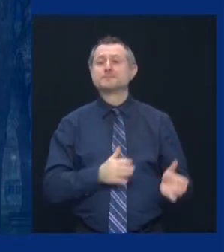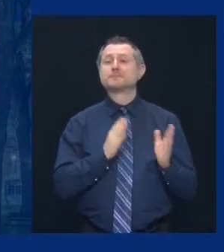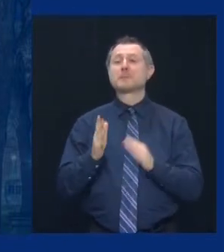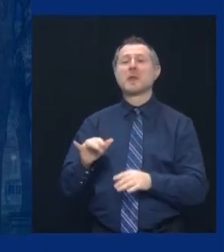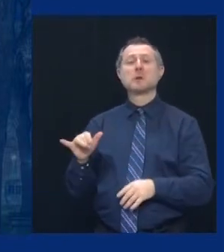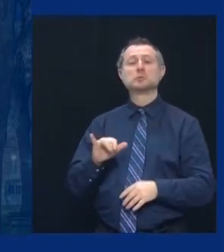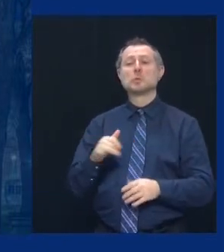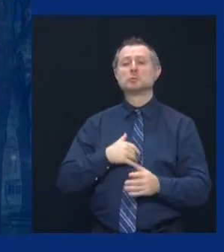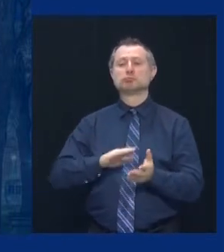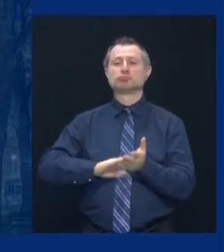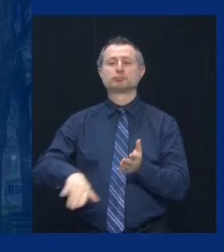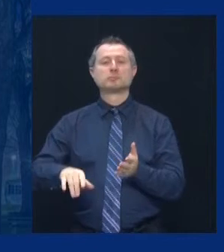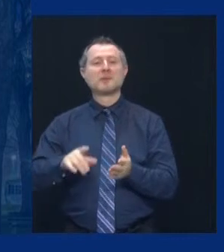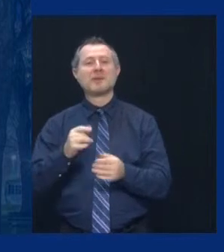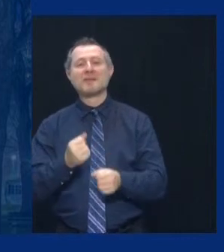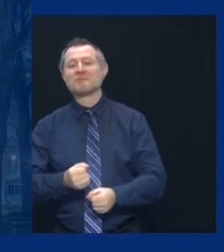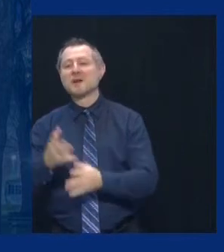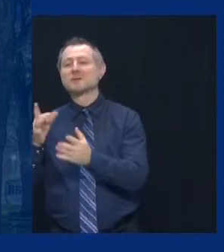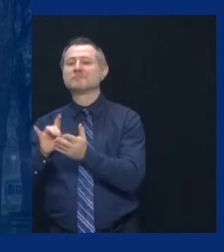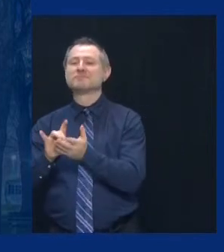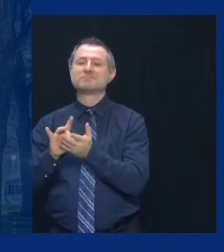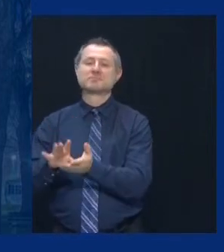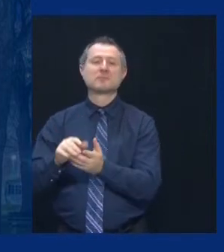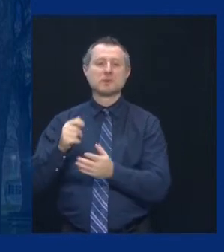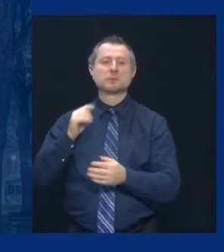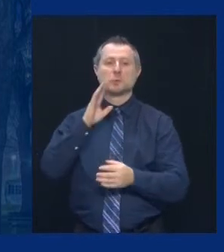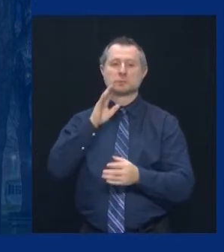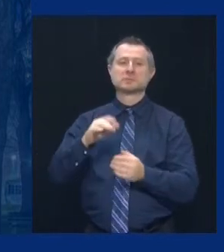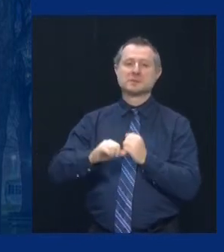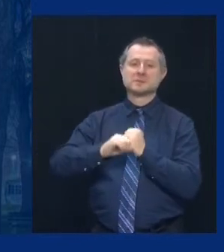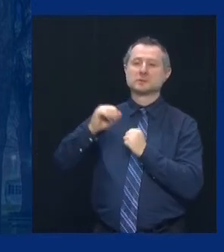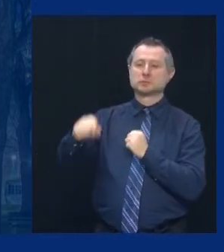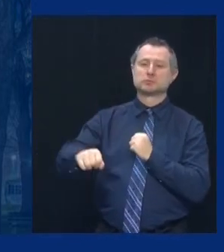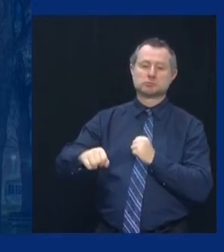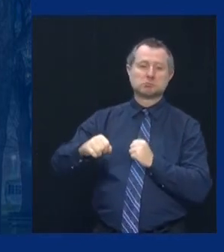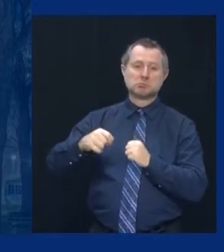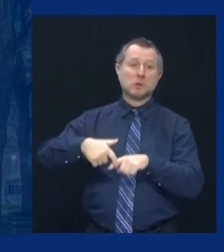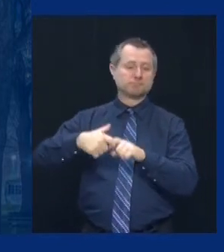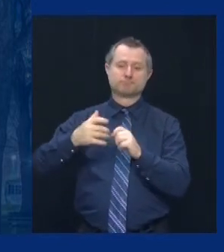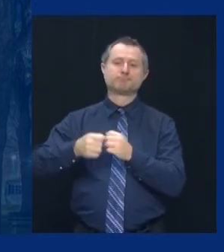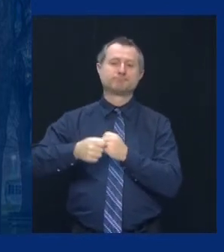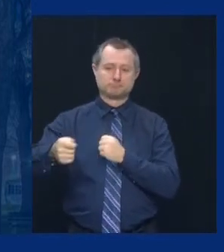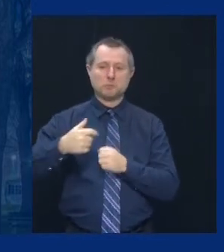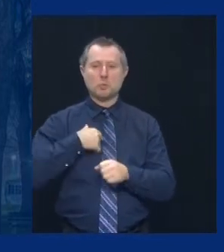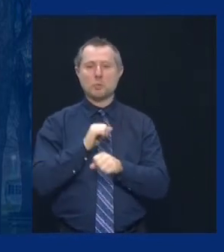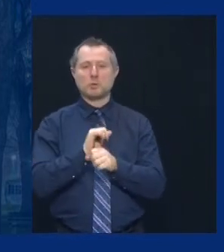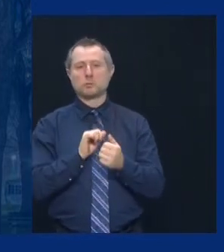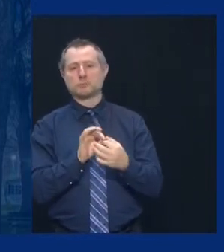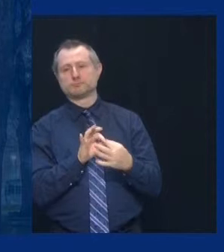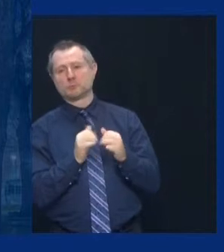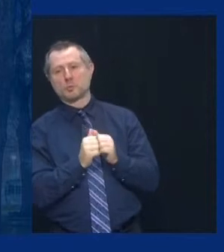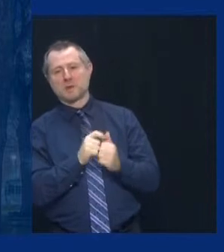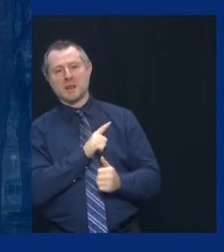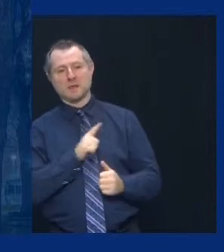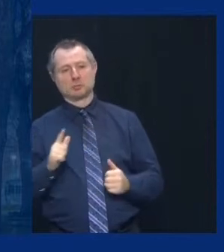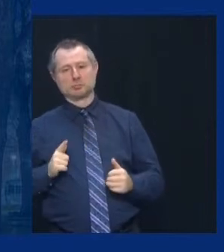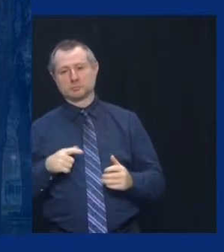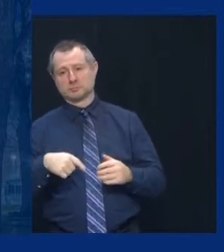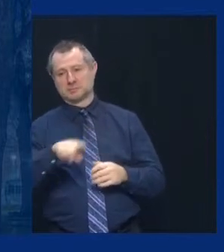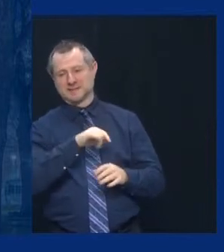eviction moratorium by executive order. We are working with the legislature. The legislature is going to reconvene this